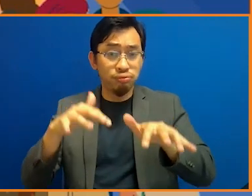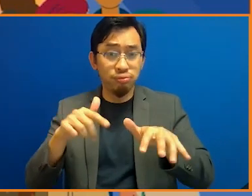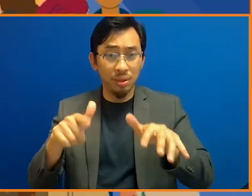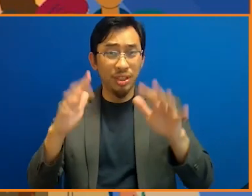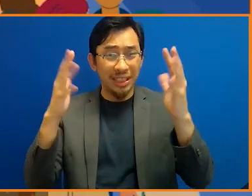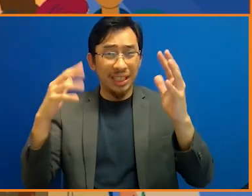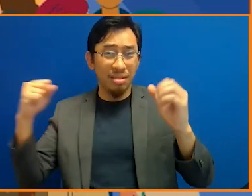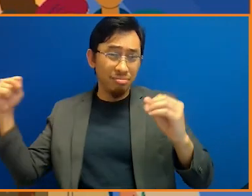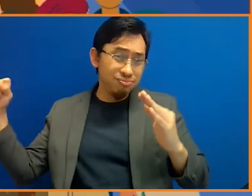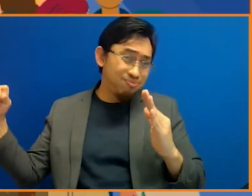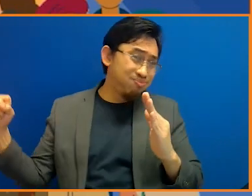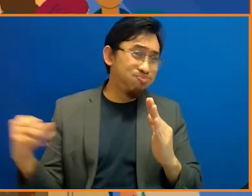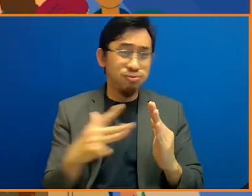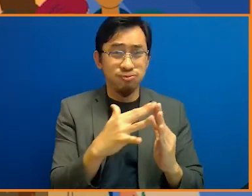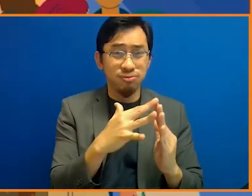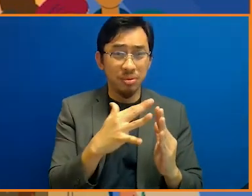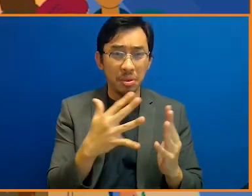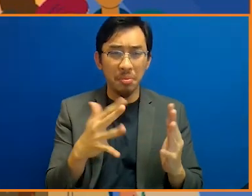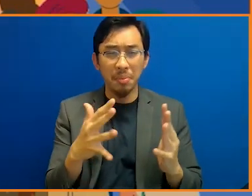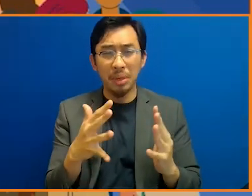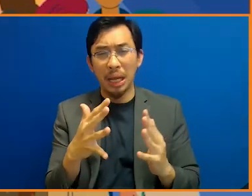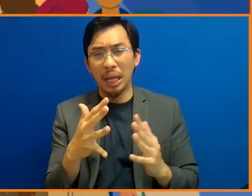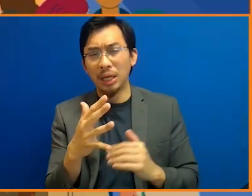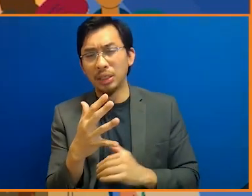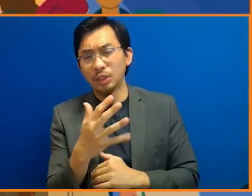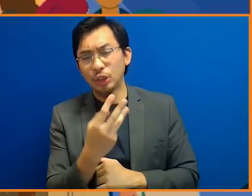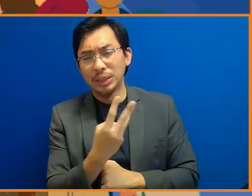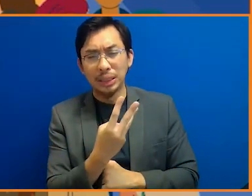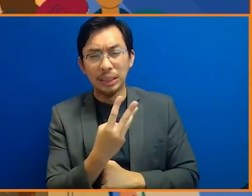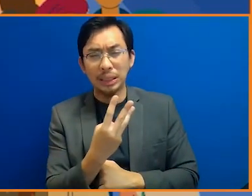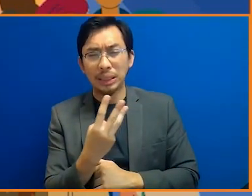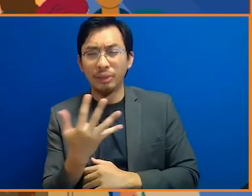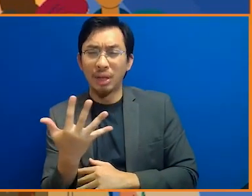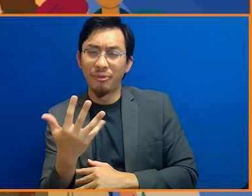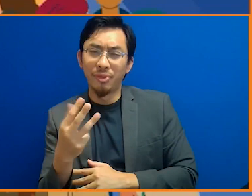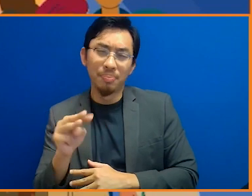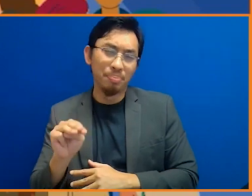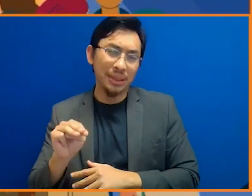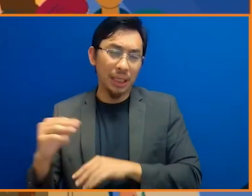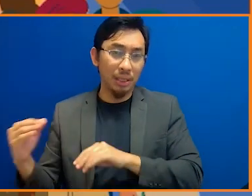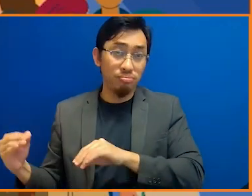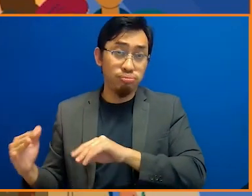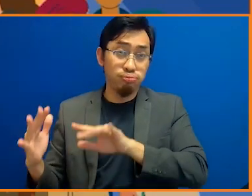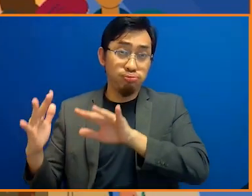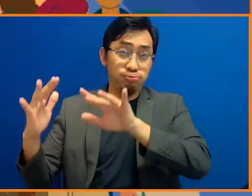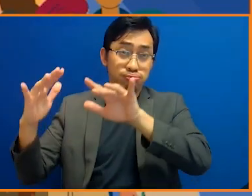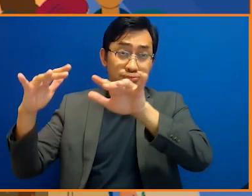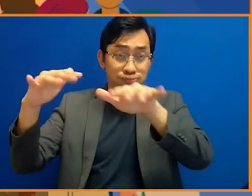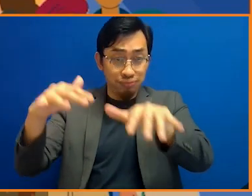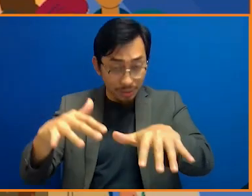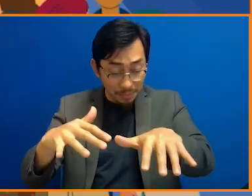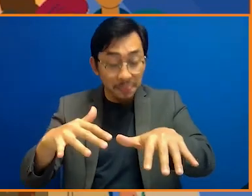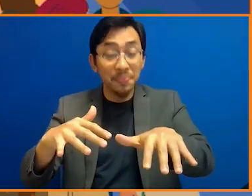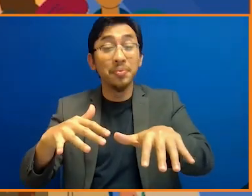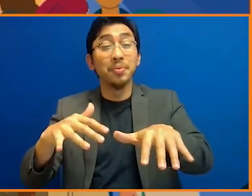the tsunami reduction performance of the trees up to 3 to 5 meters of tsunami.